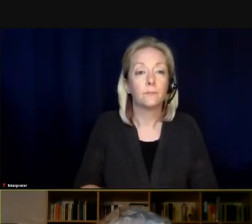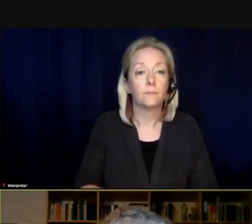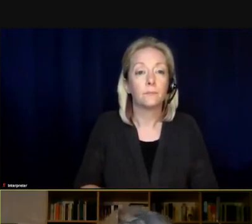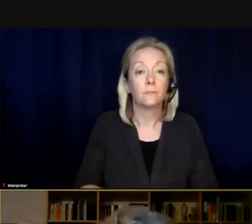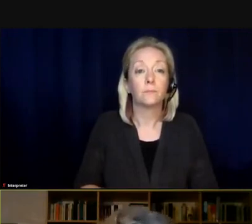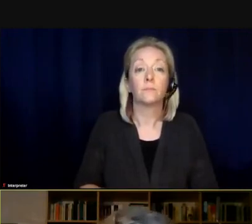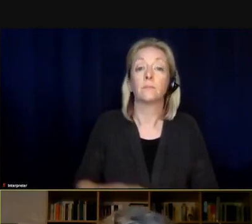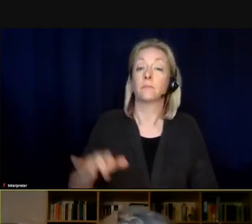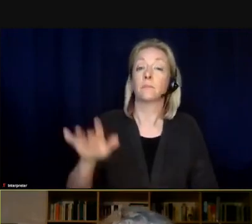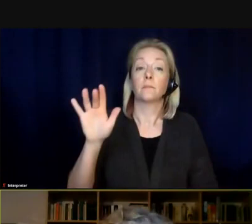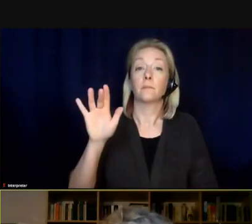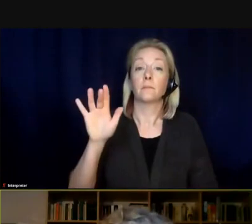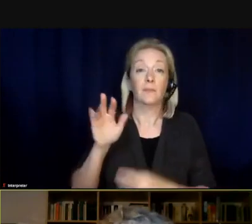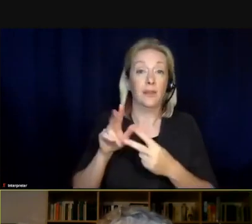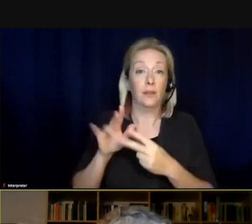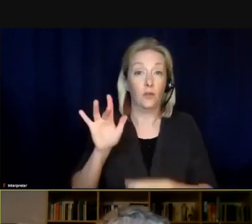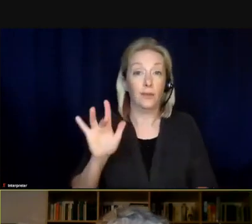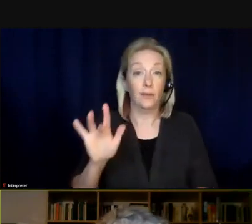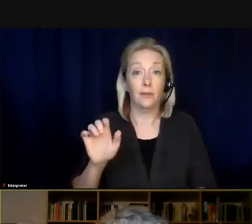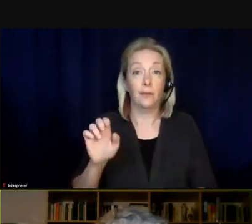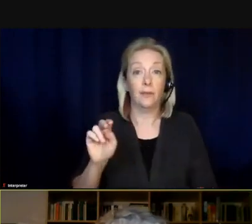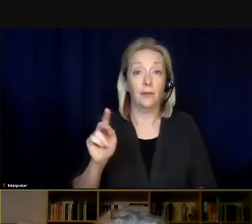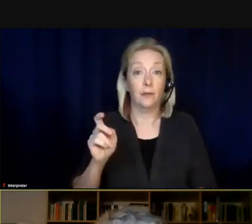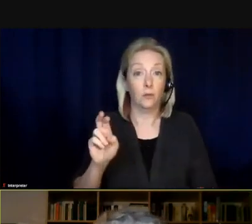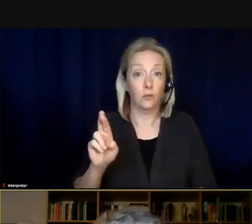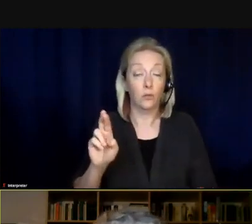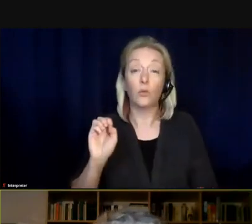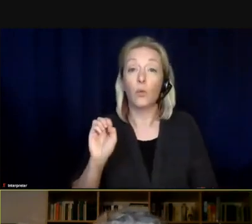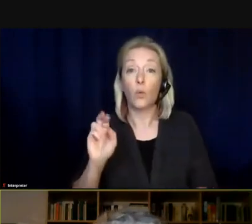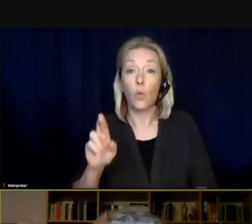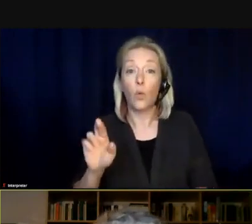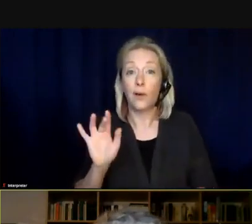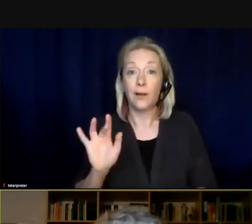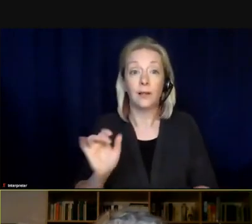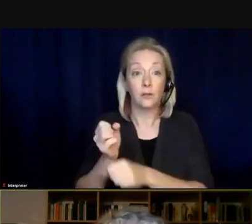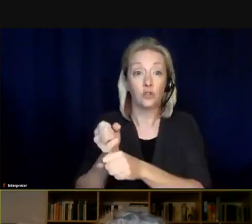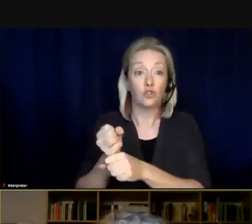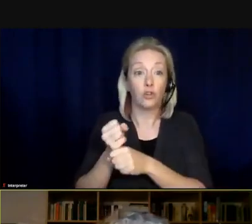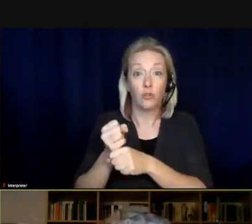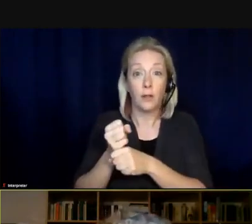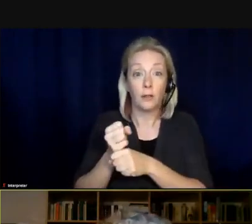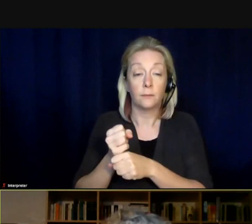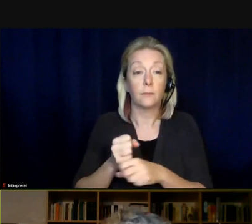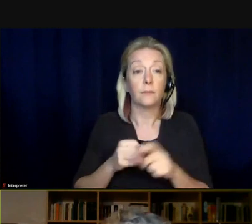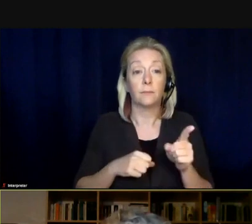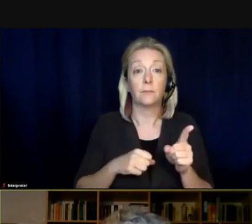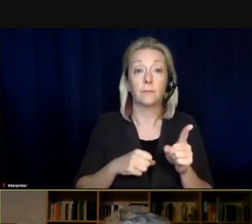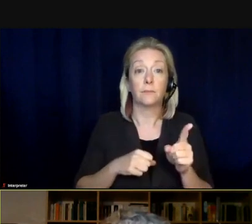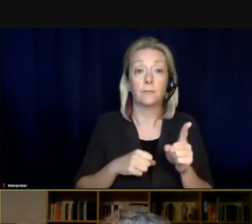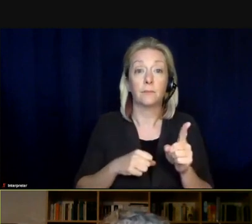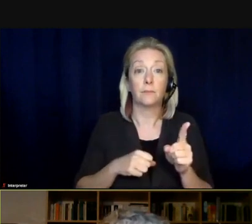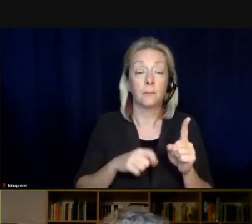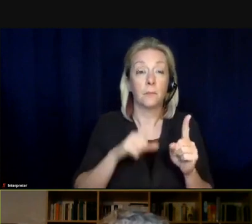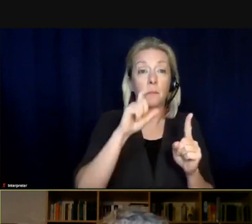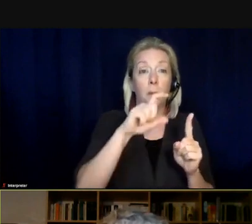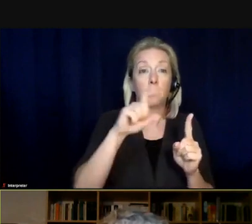And then I can either pick enter or generate. And instantaneously,